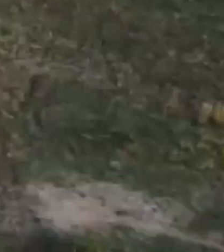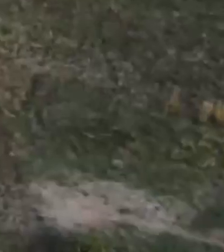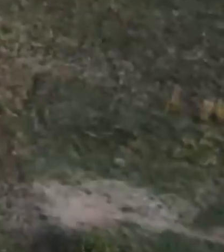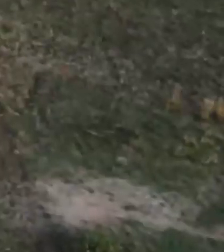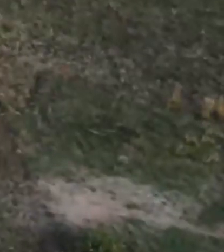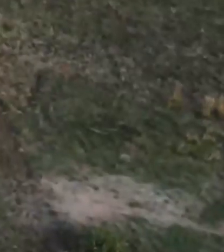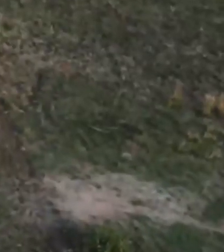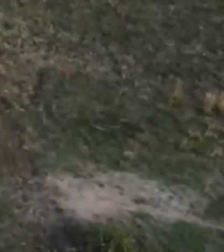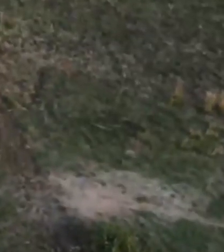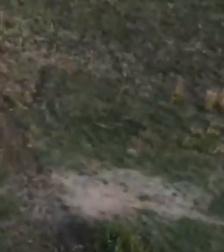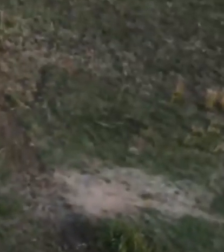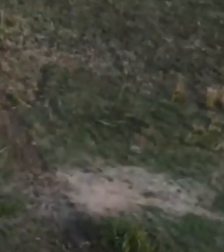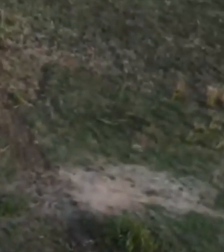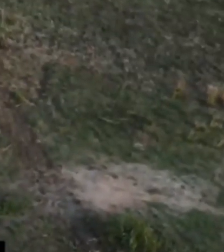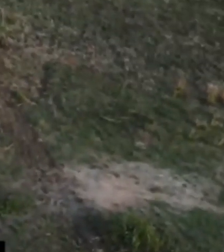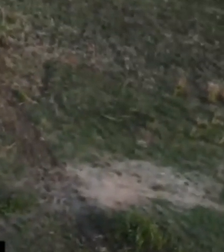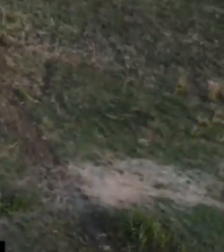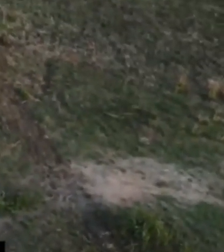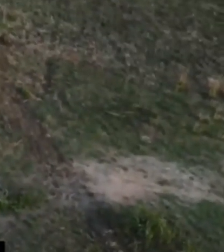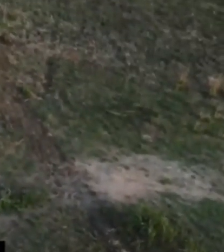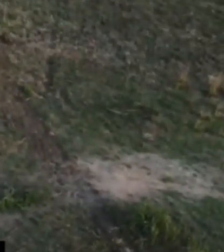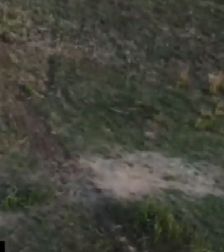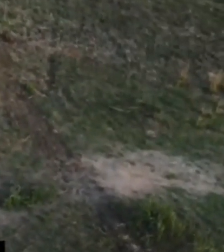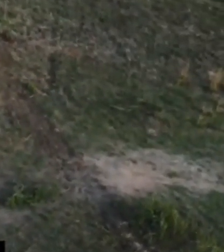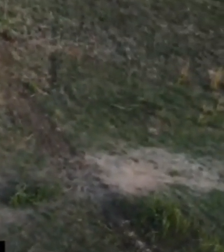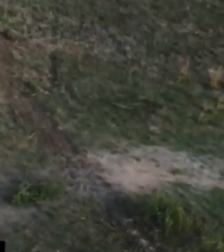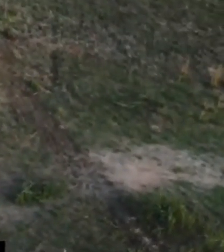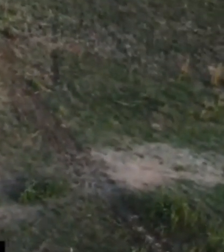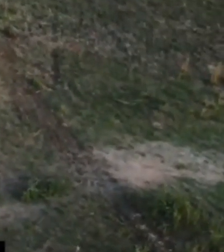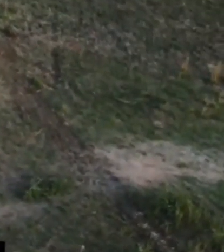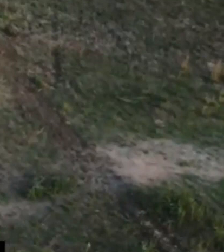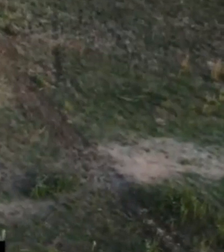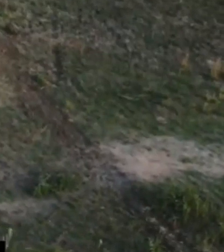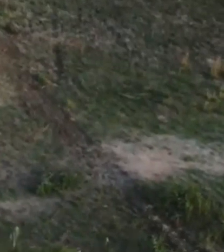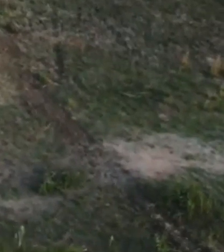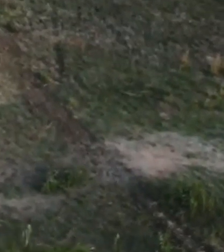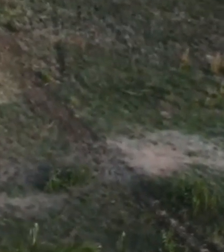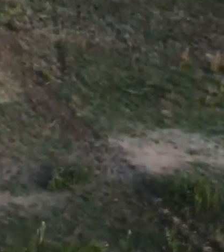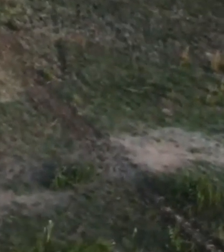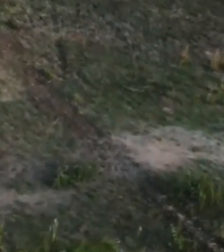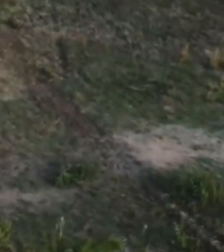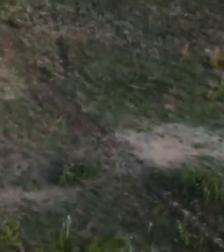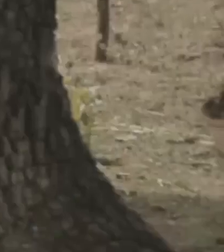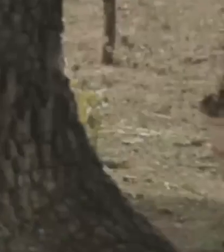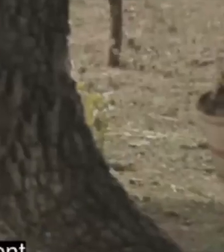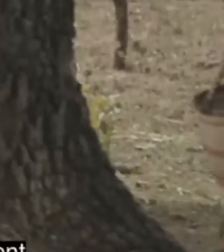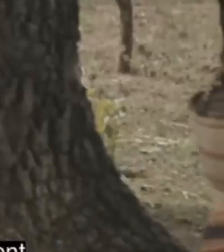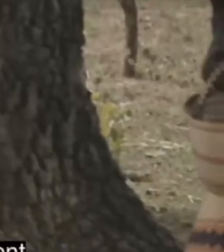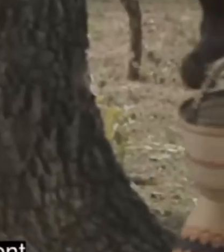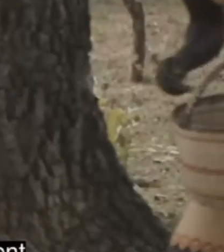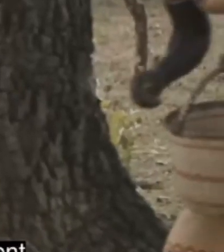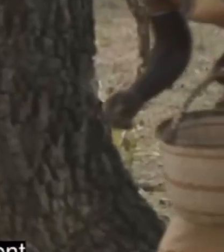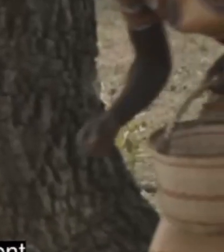to support communities to cope with the risks that are associated with flooding and prolonged drought. We